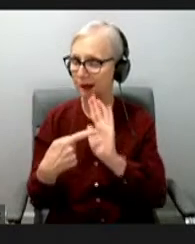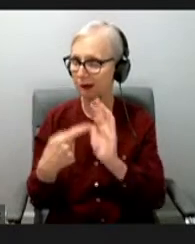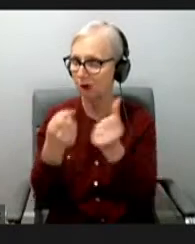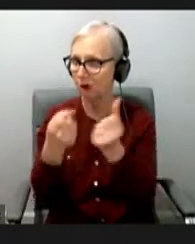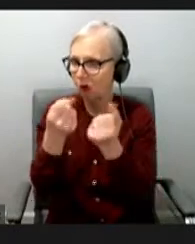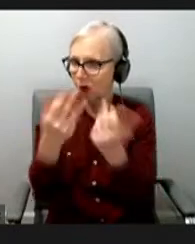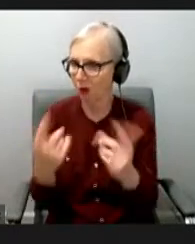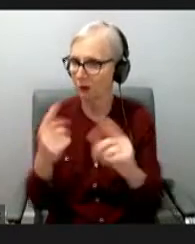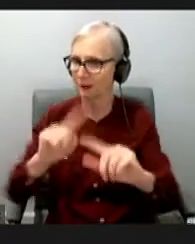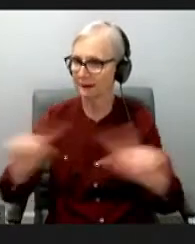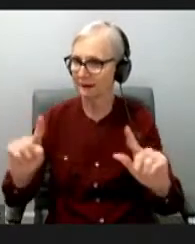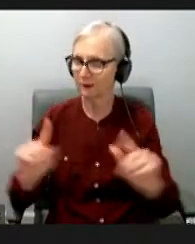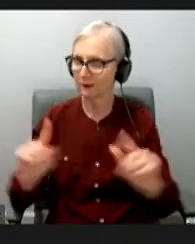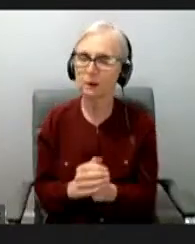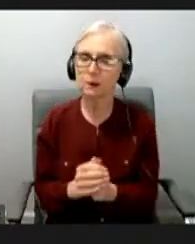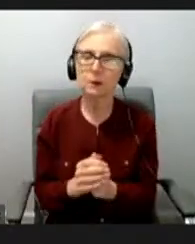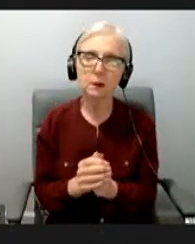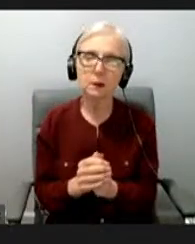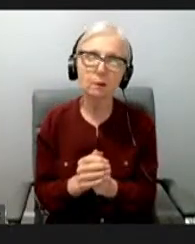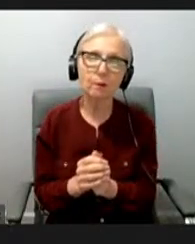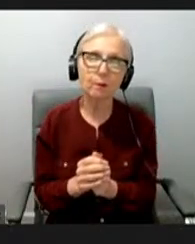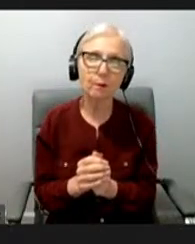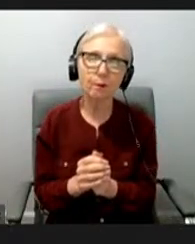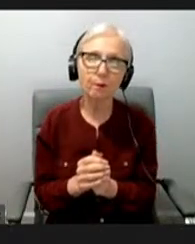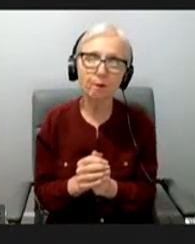geographically in the state. So next slide, please.